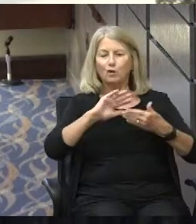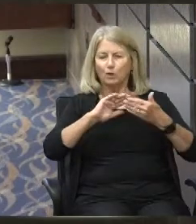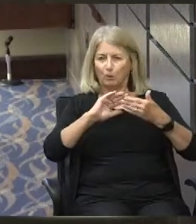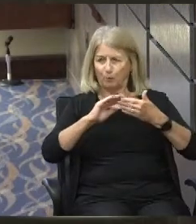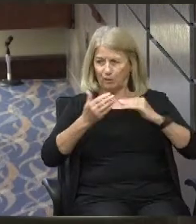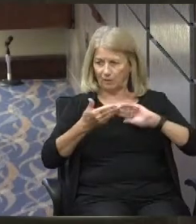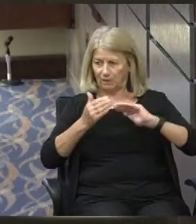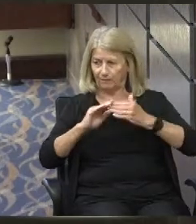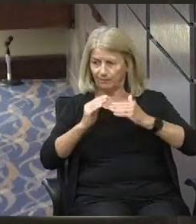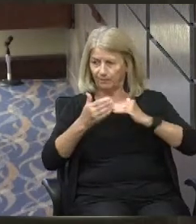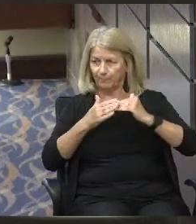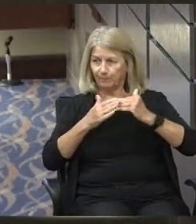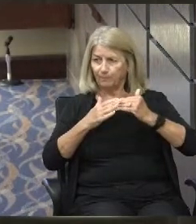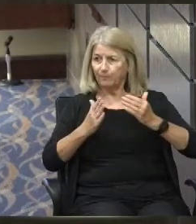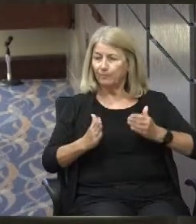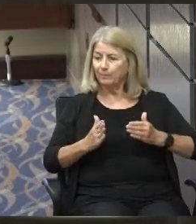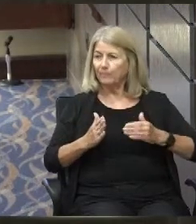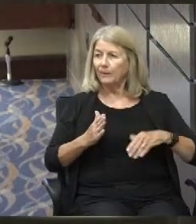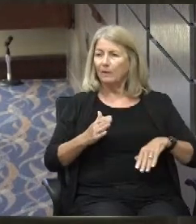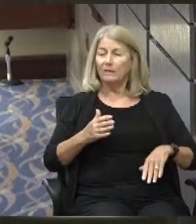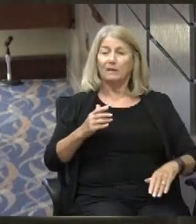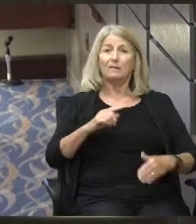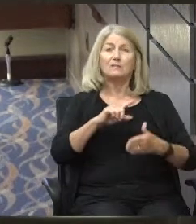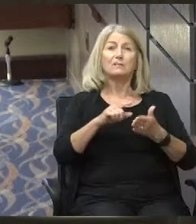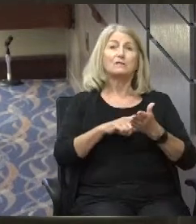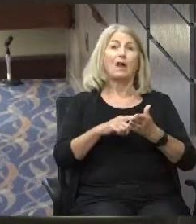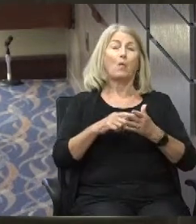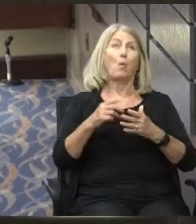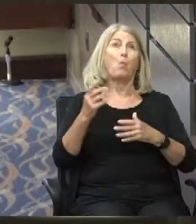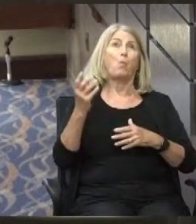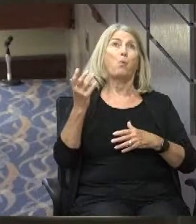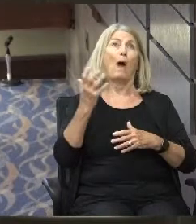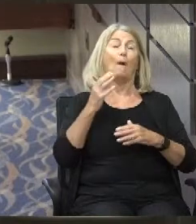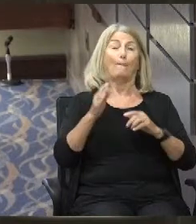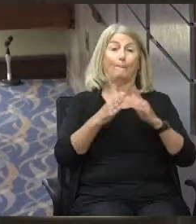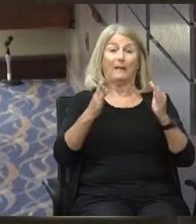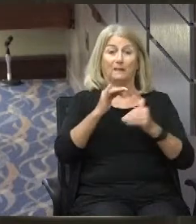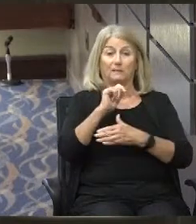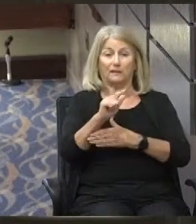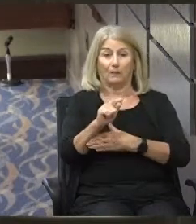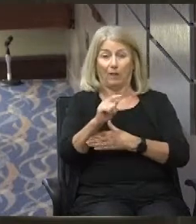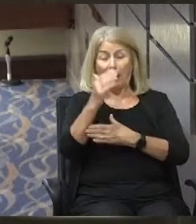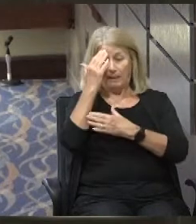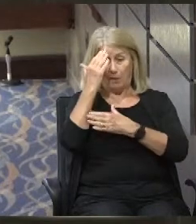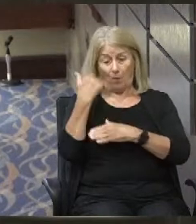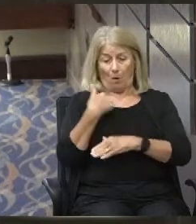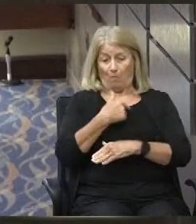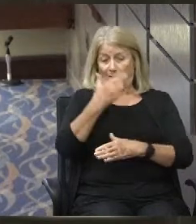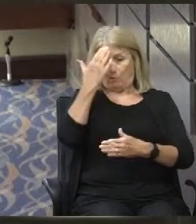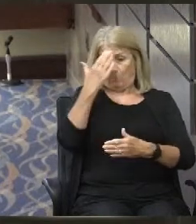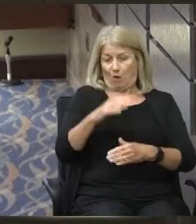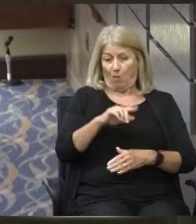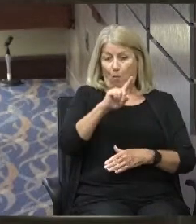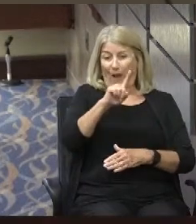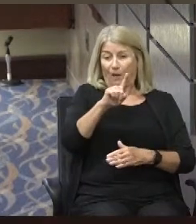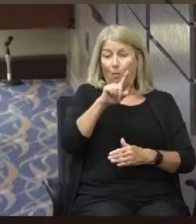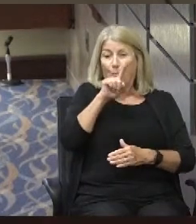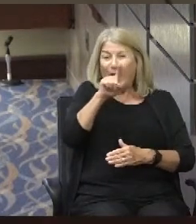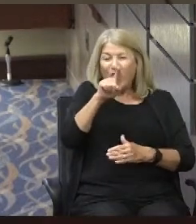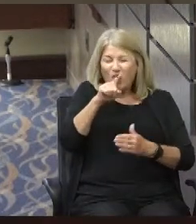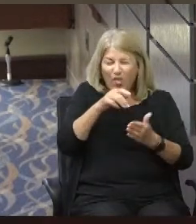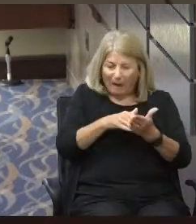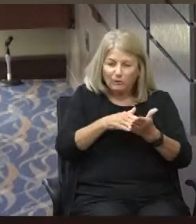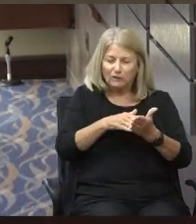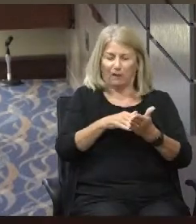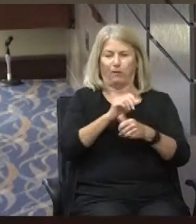Wow, this is phenomenal. This is such a big deal. I know that we don't know 1/1000th of the work that y'all did for